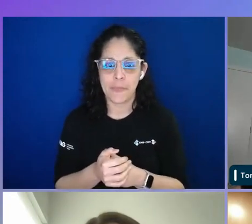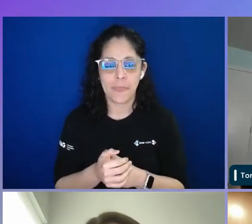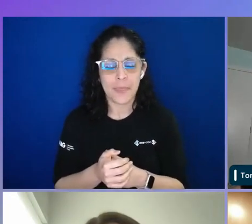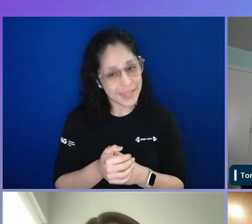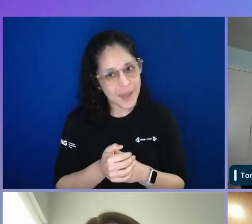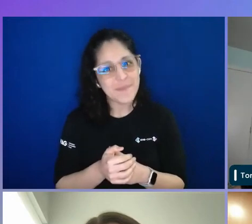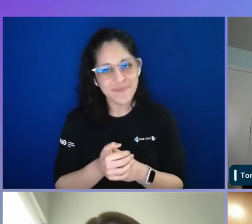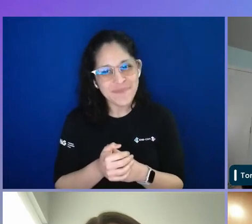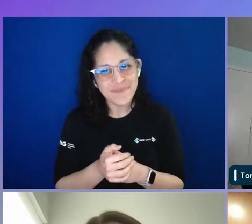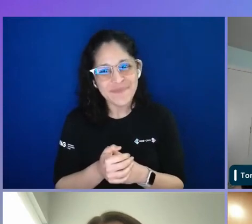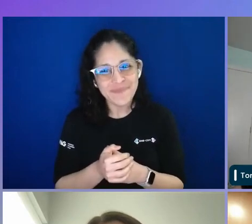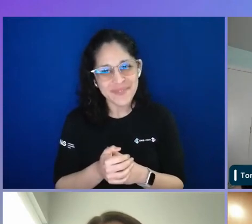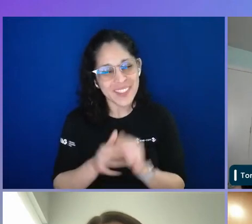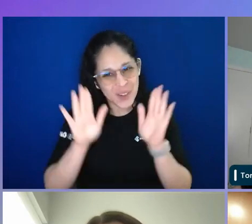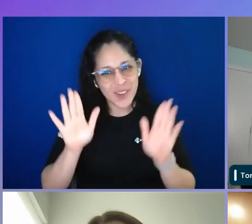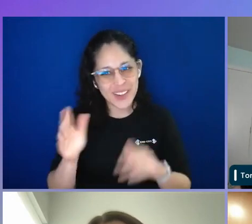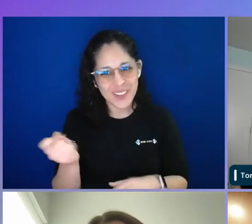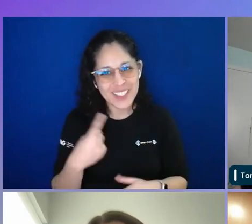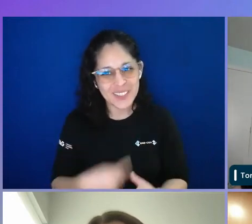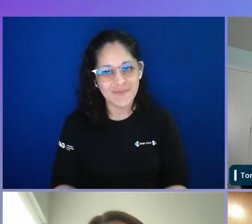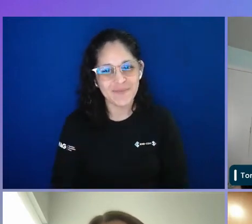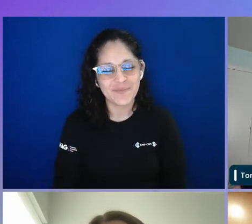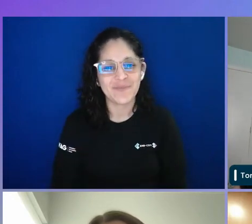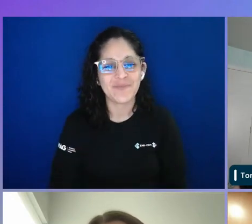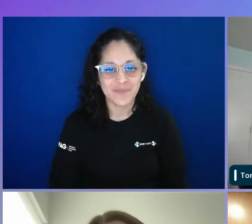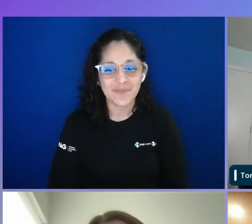that's a great question.